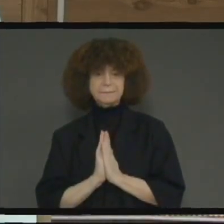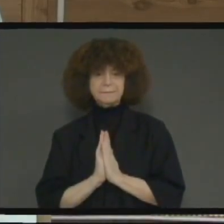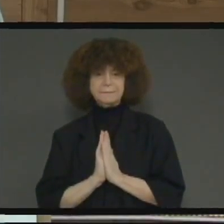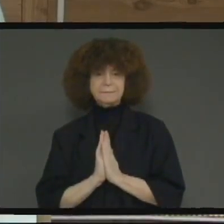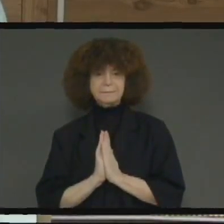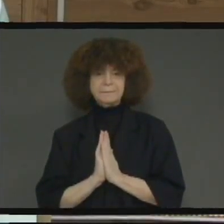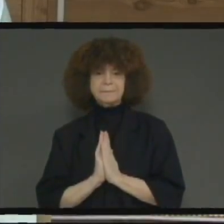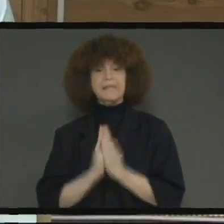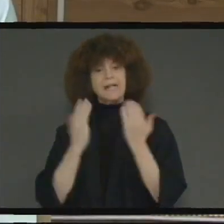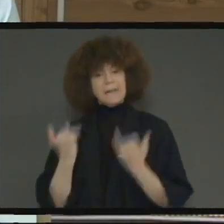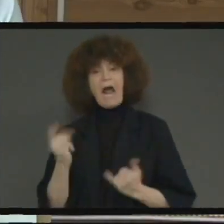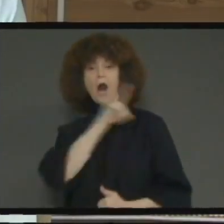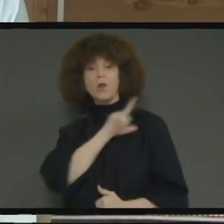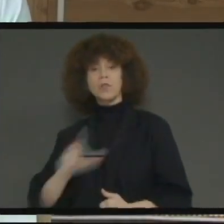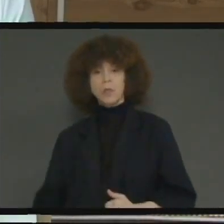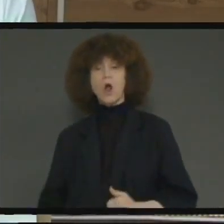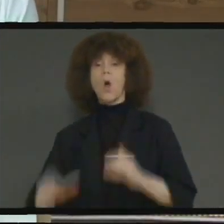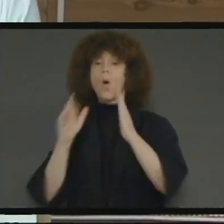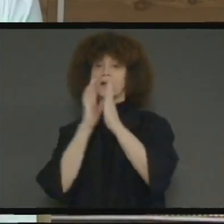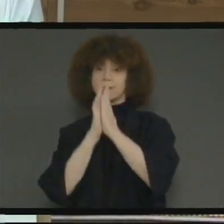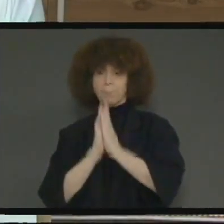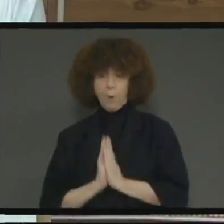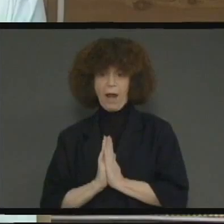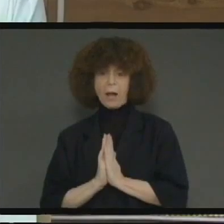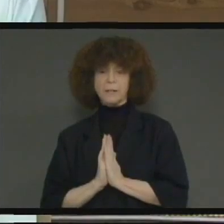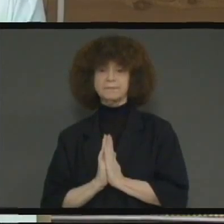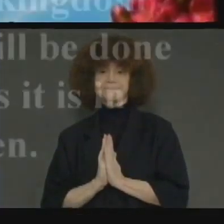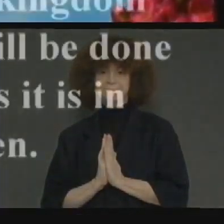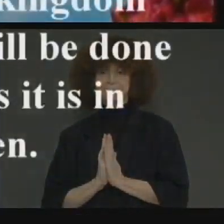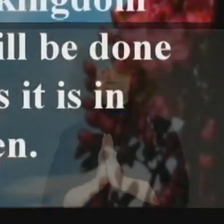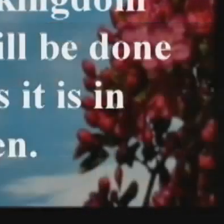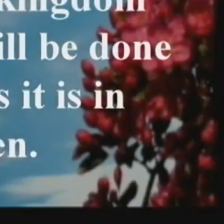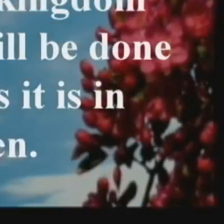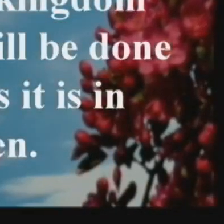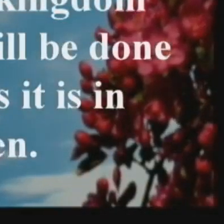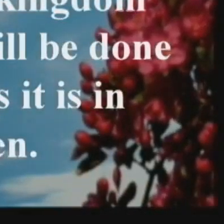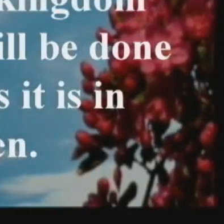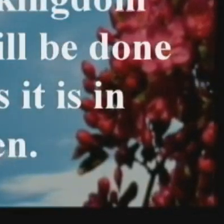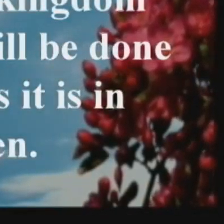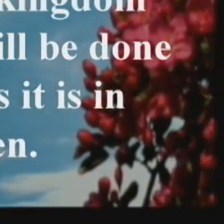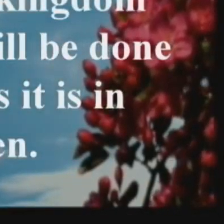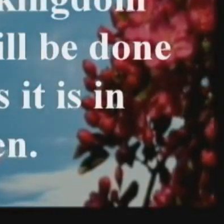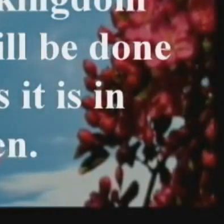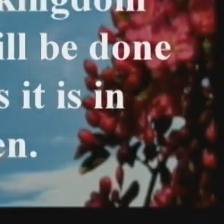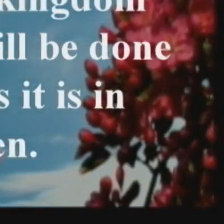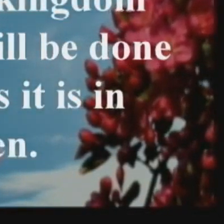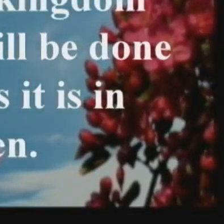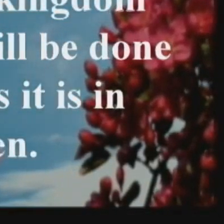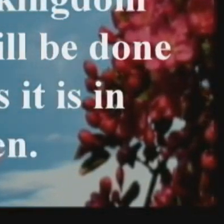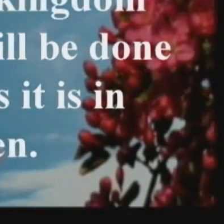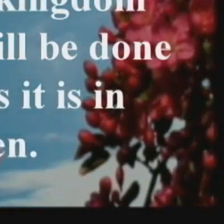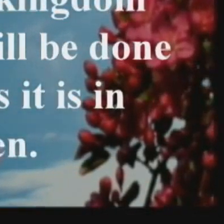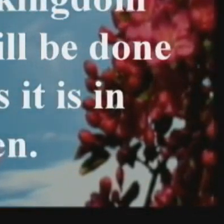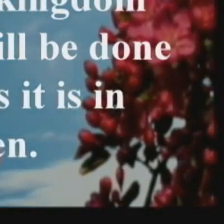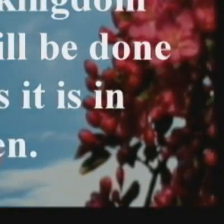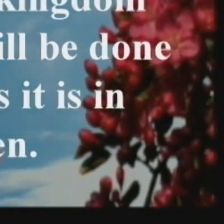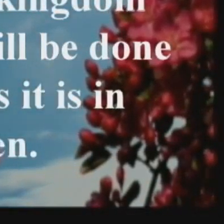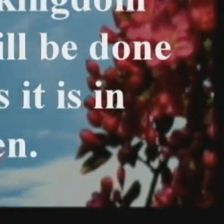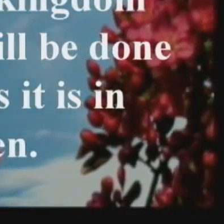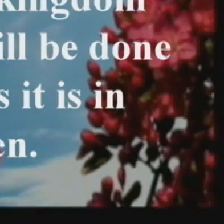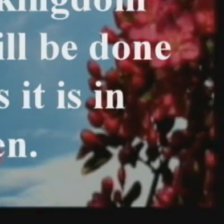not recognize their sins? Those that actively live lives against God? Those who do